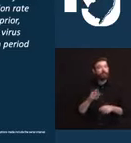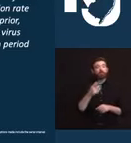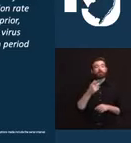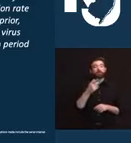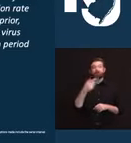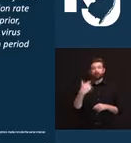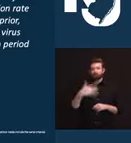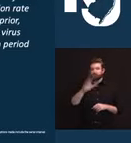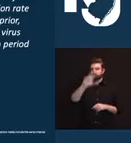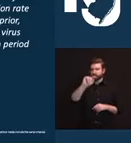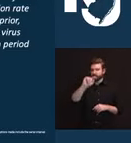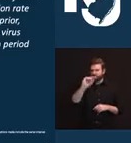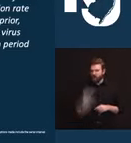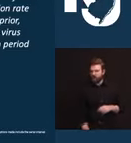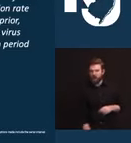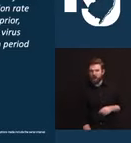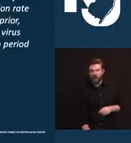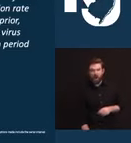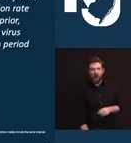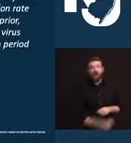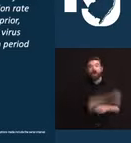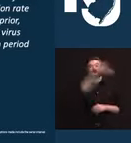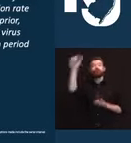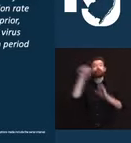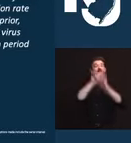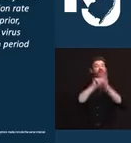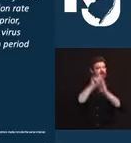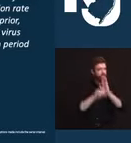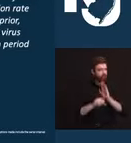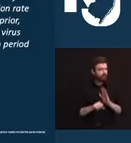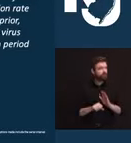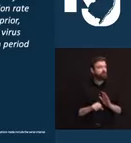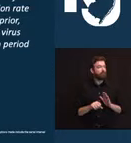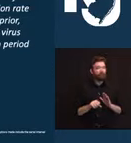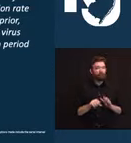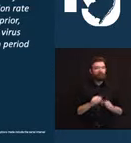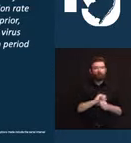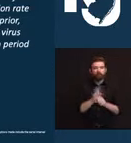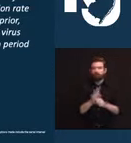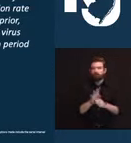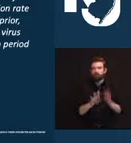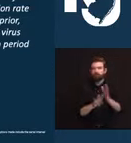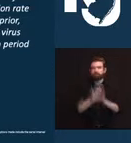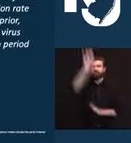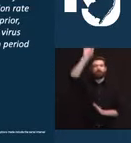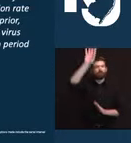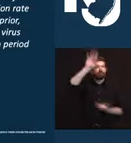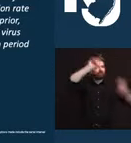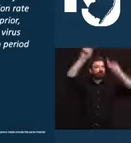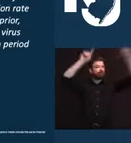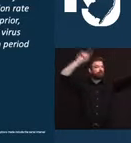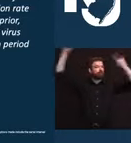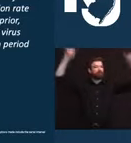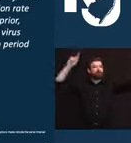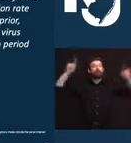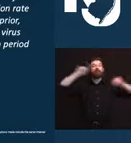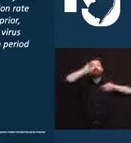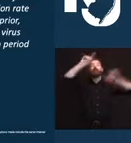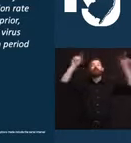witnessing spikes in COVID-19 cases and impacts. States, by the way, which rushed to reopen without taking time to